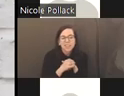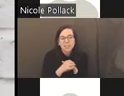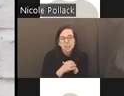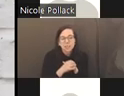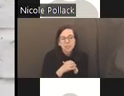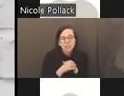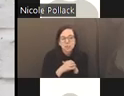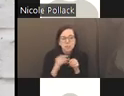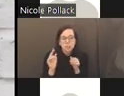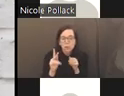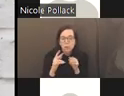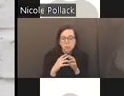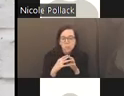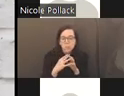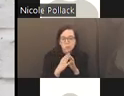Okay.